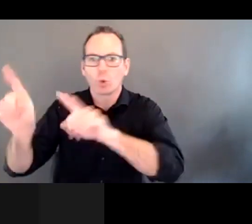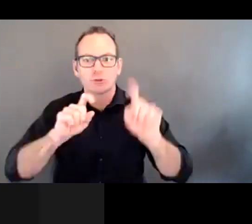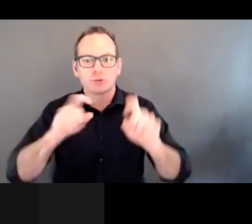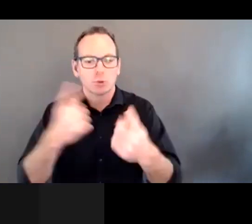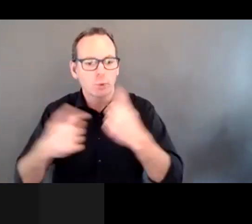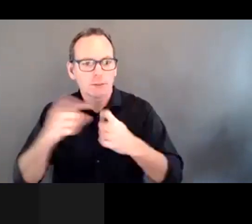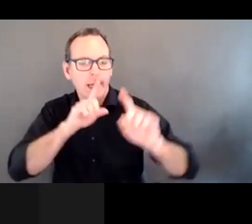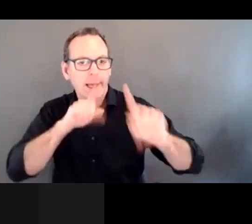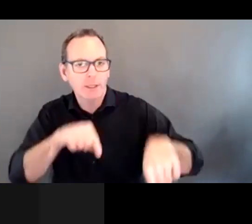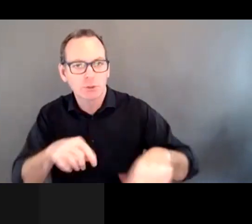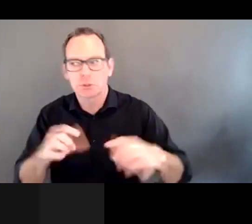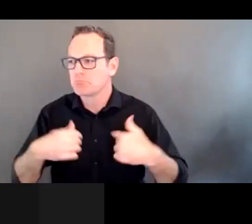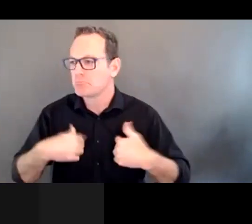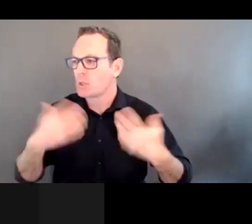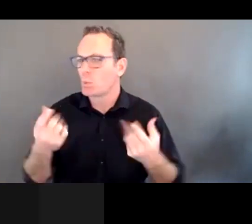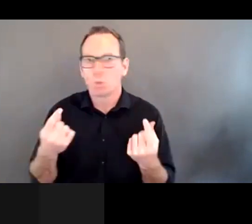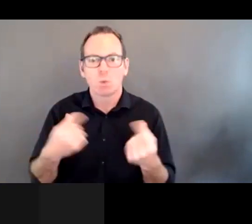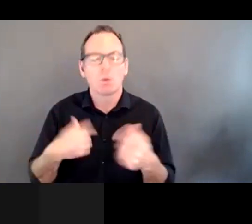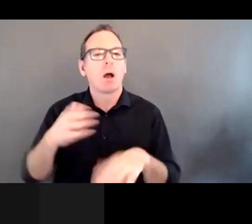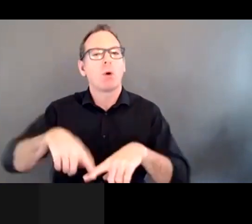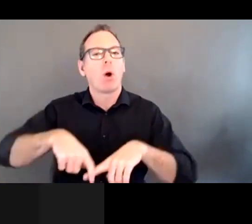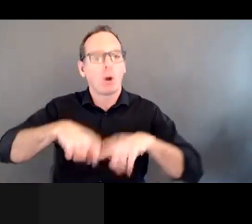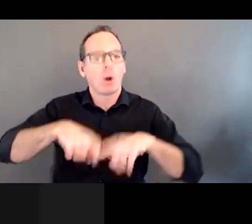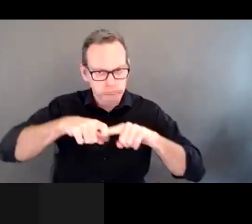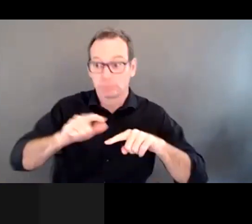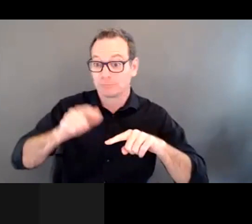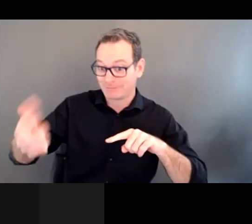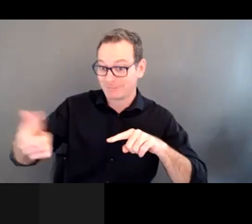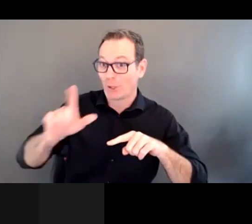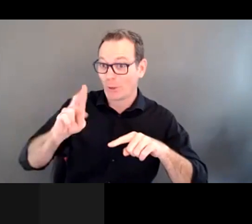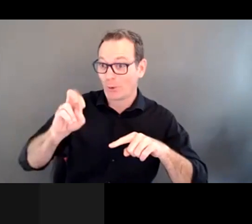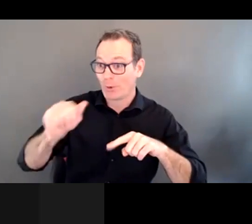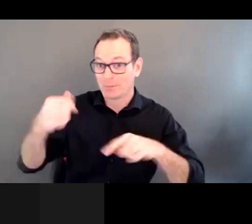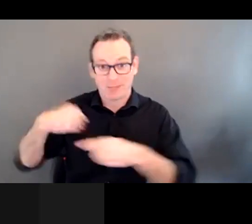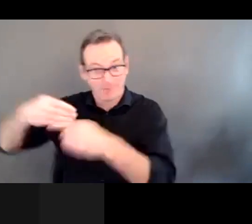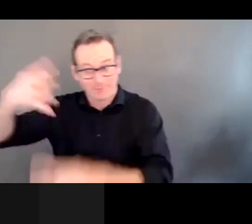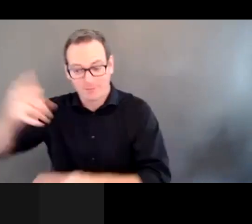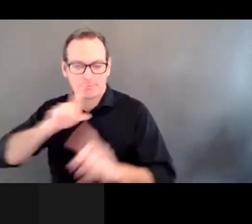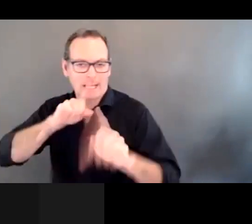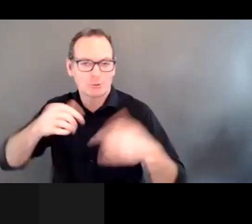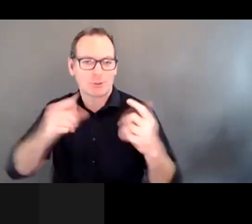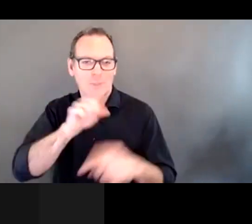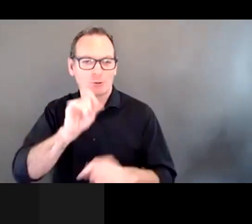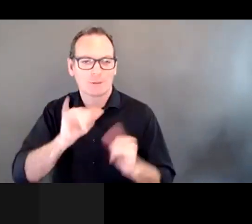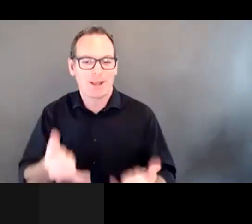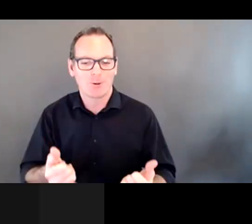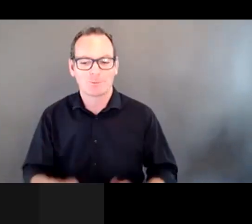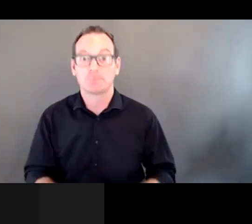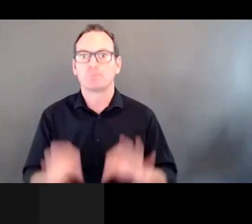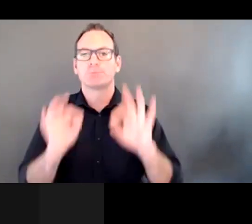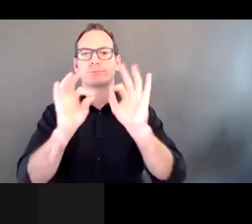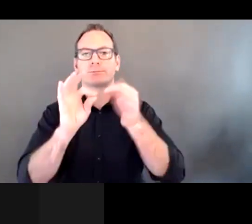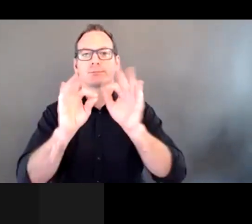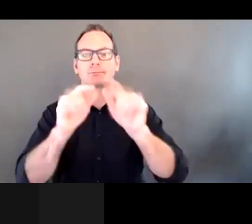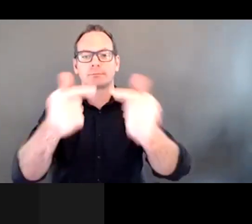stop here and I'll throw it back to Laura, because I think she might have some questions that you've asked, and I'd be happy to answer them. Absolutely. Thank you so much,